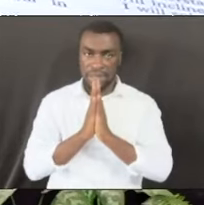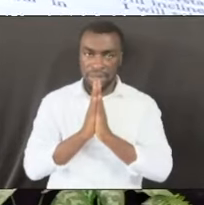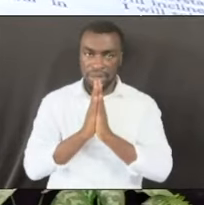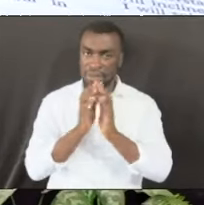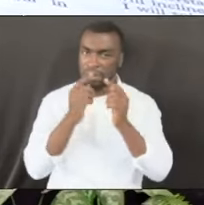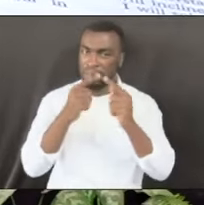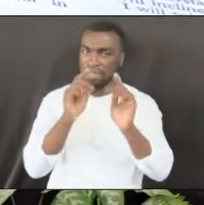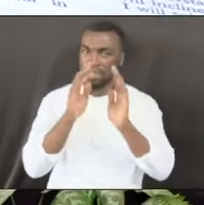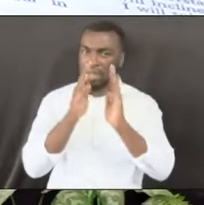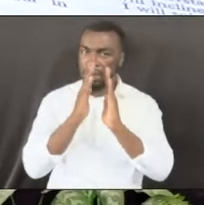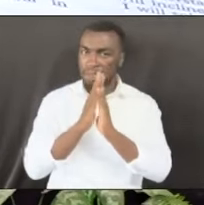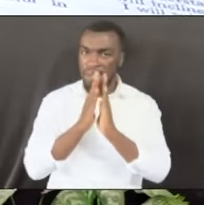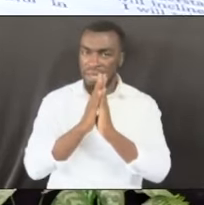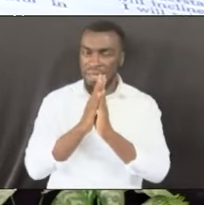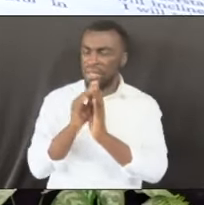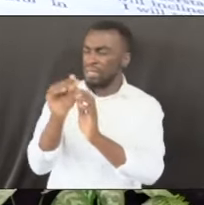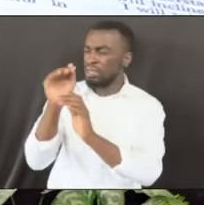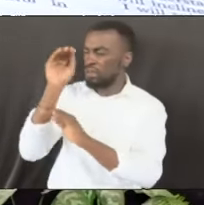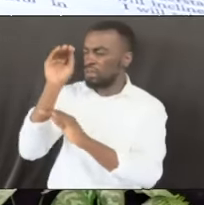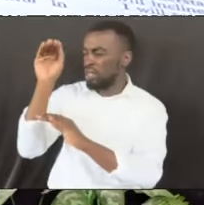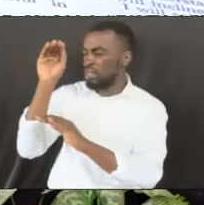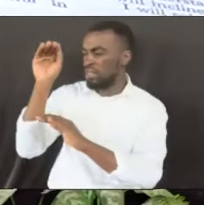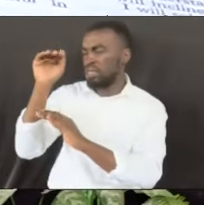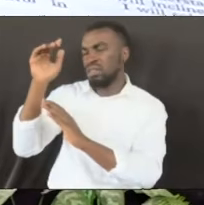prayer crying to the Lord.